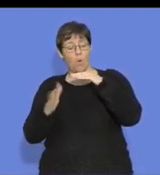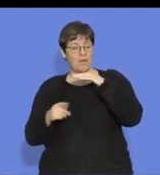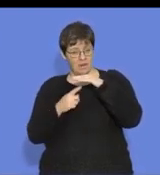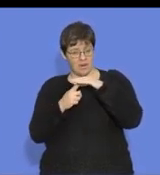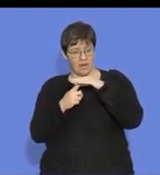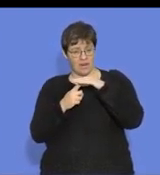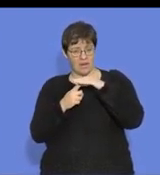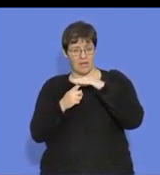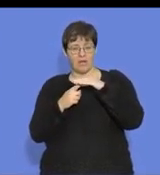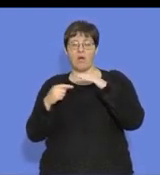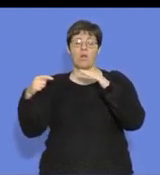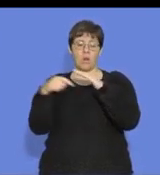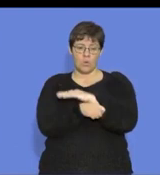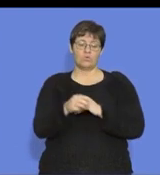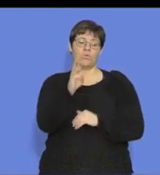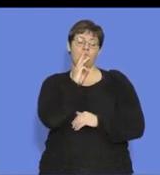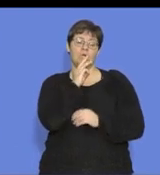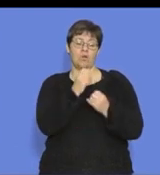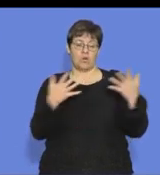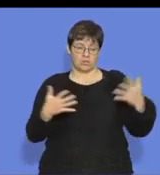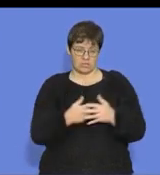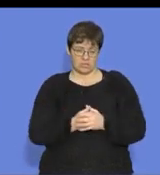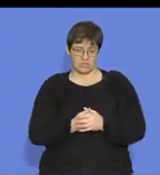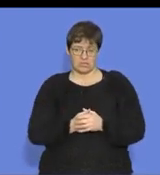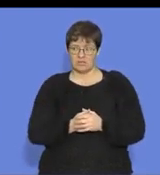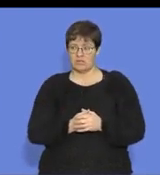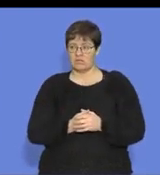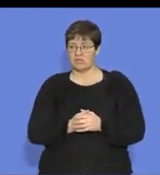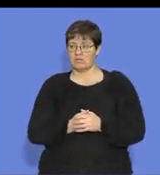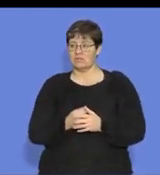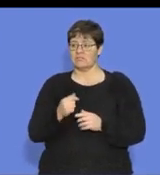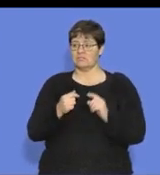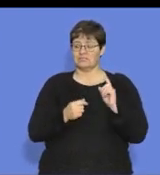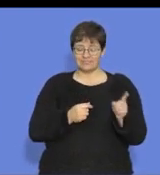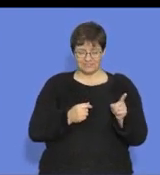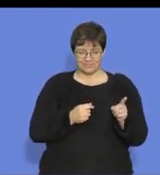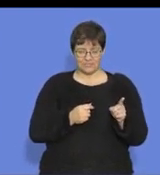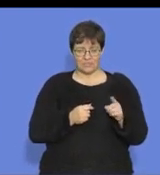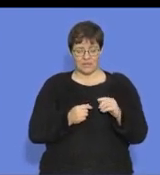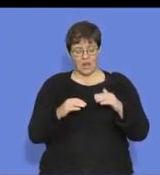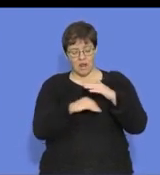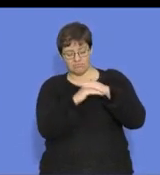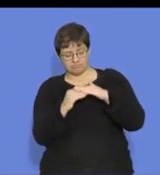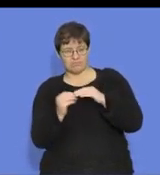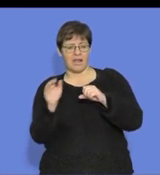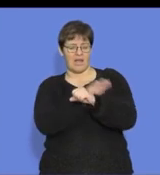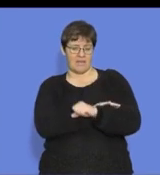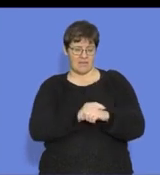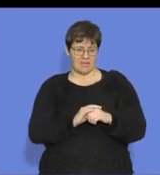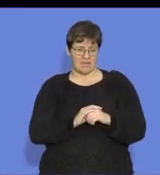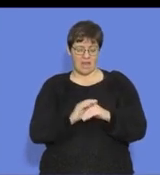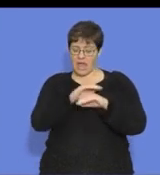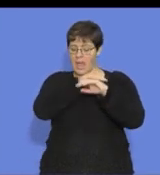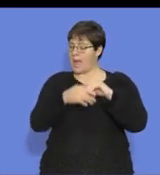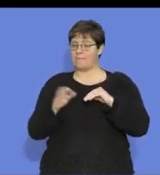lose a lot of water. This one, the lower surface was covered in Vaseline. The upper surface wasn't.